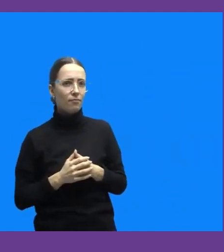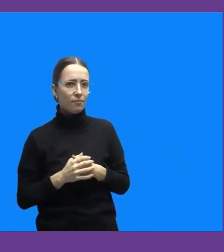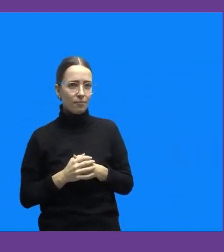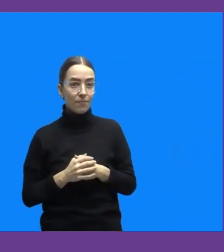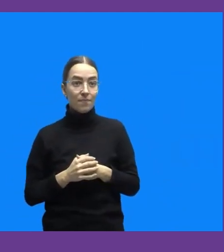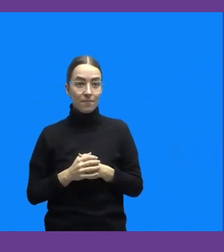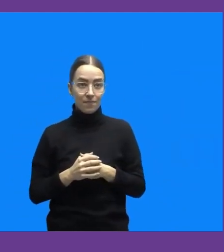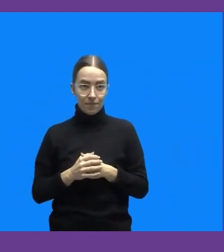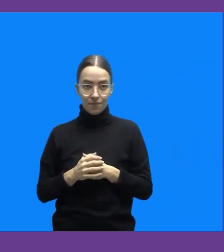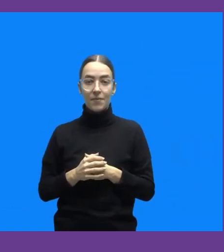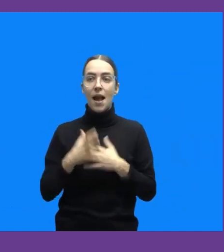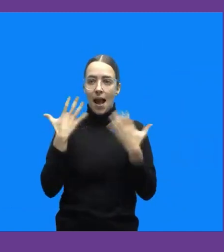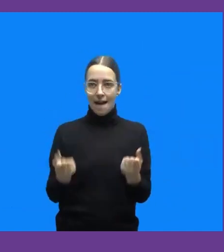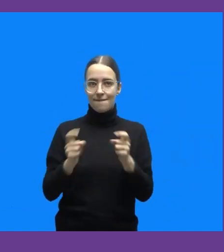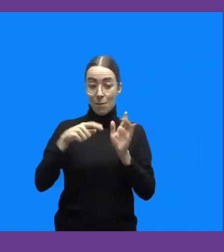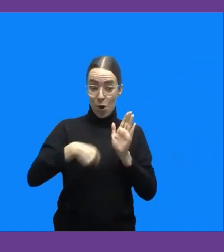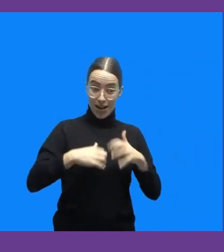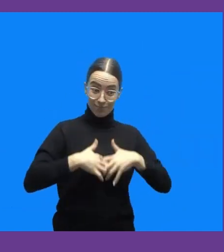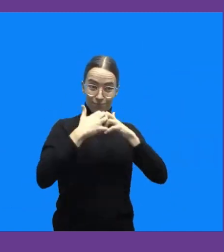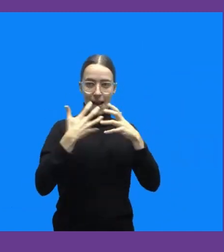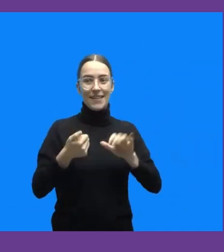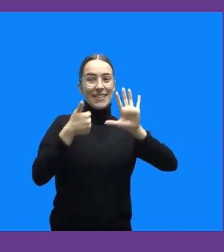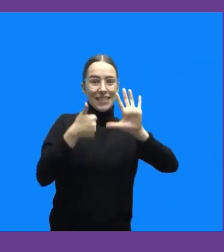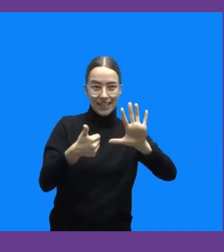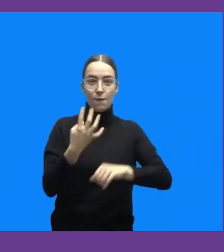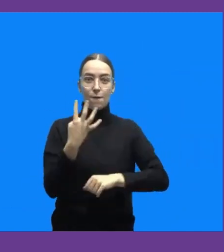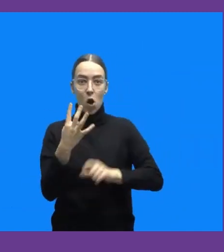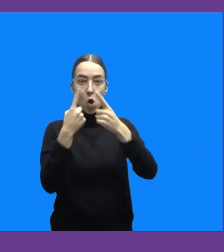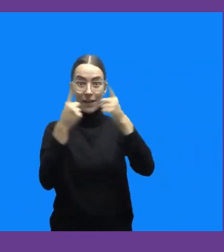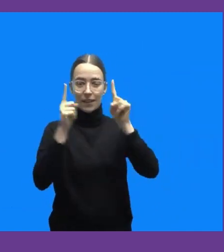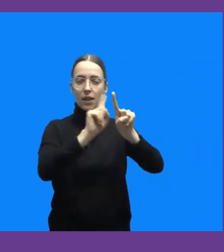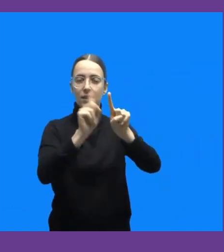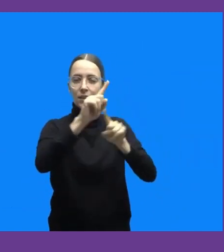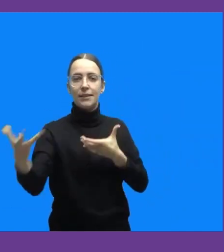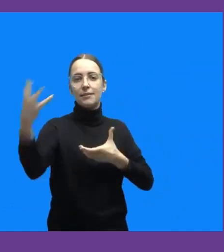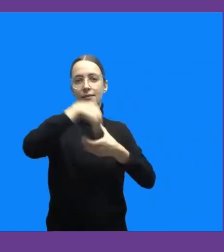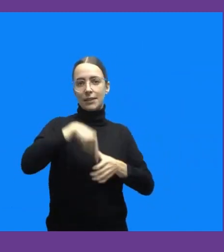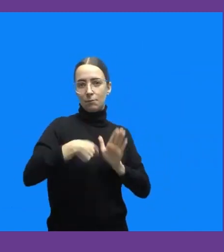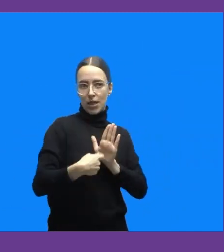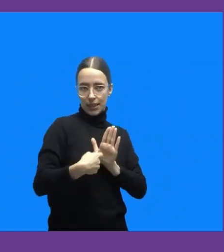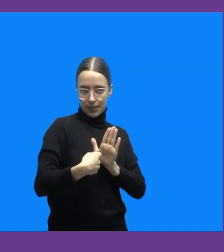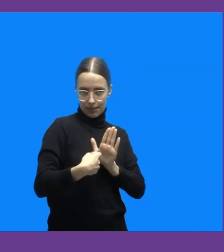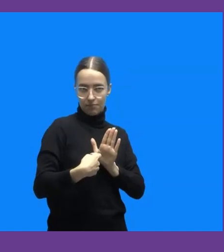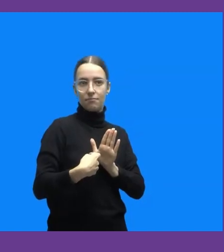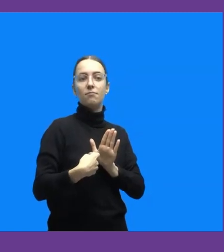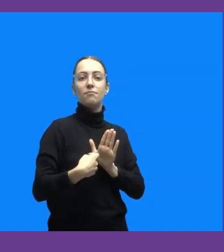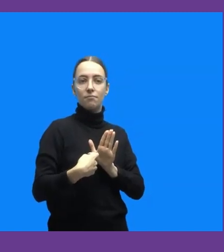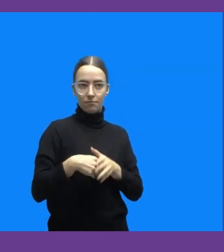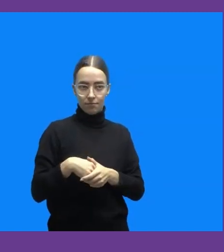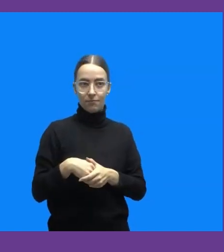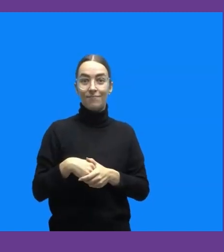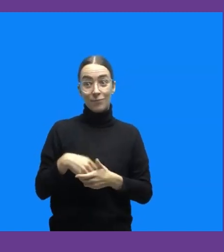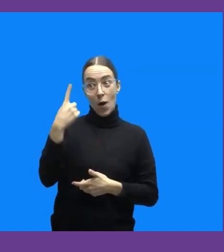And one of these universities was the University of Dublin, and Anne O'Connor is here today, and she's gonna